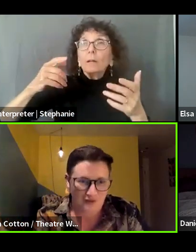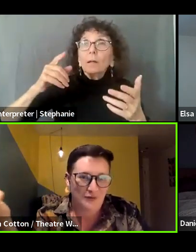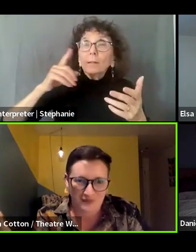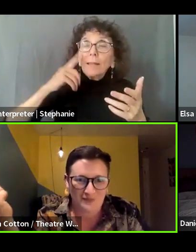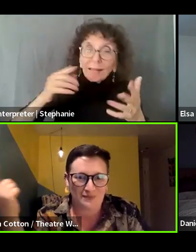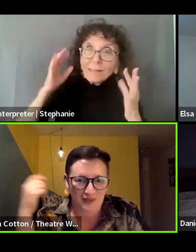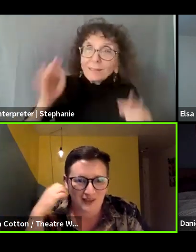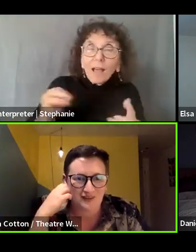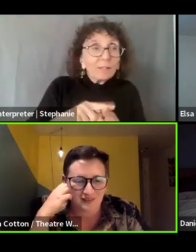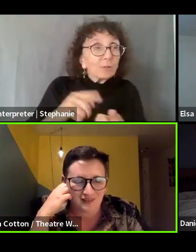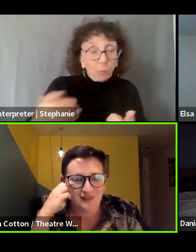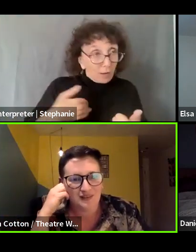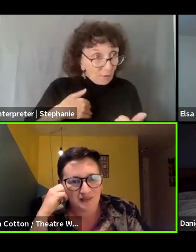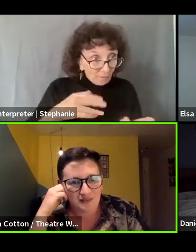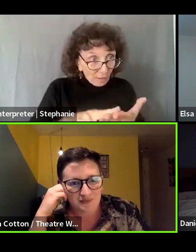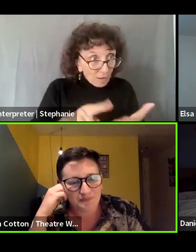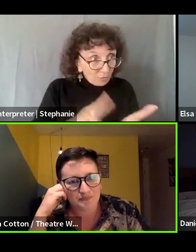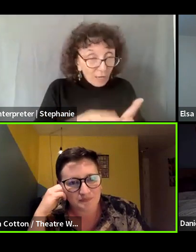begin? Do they know what they're being paid?